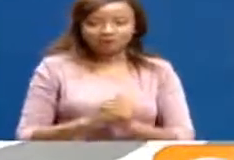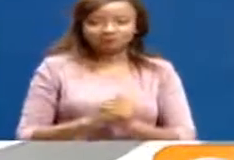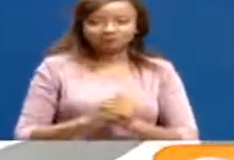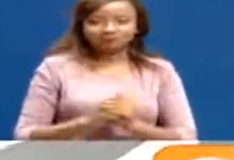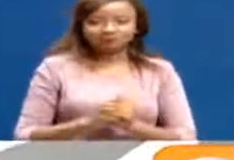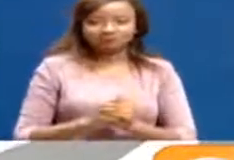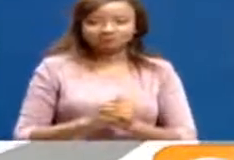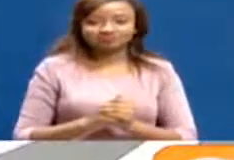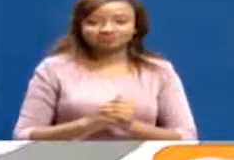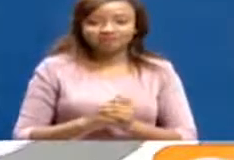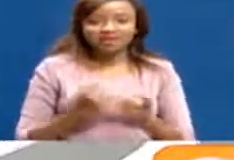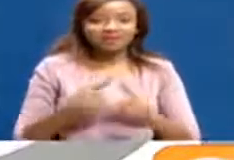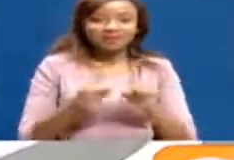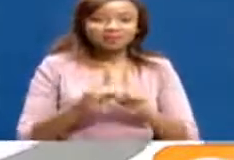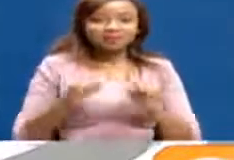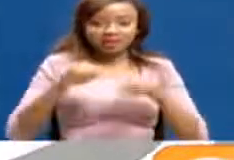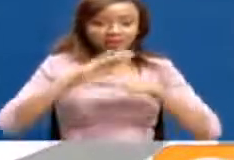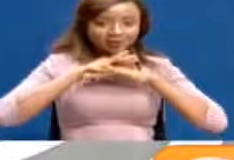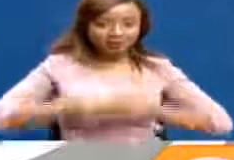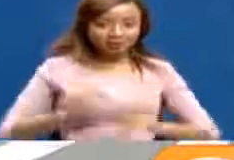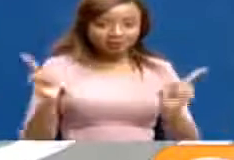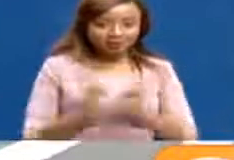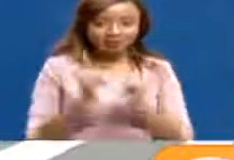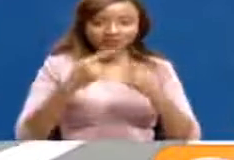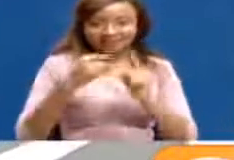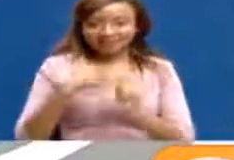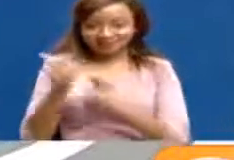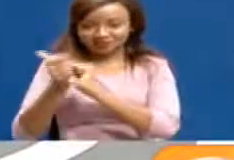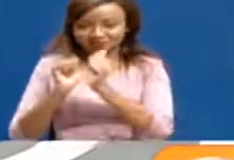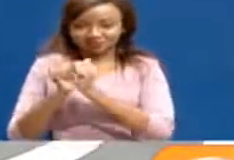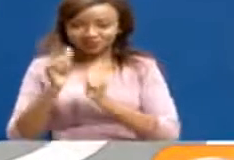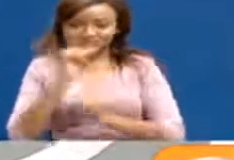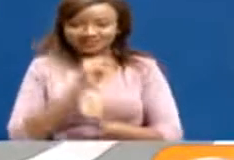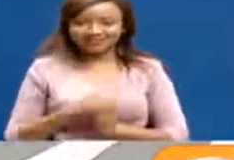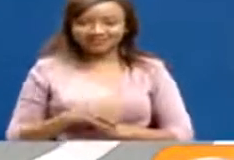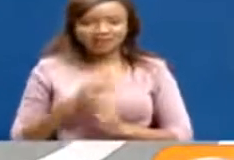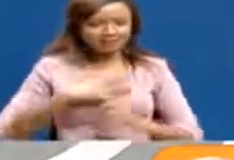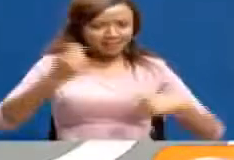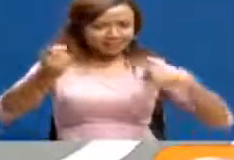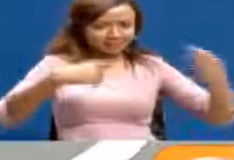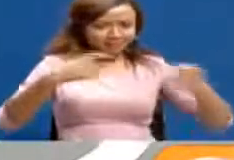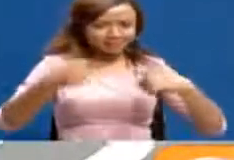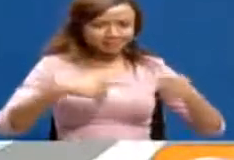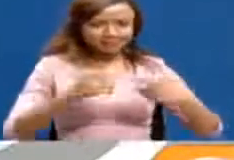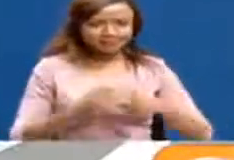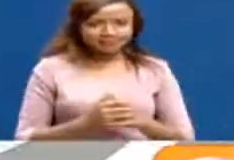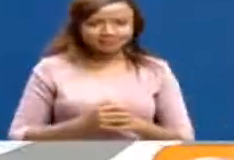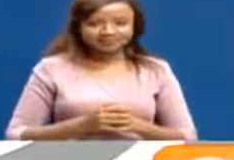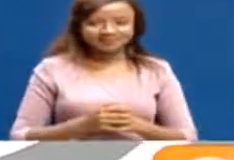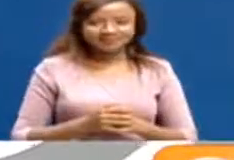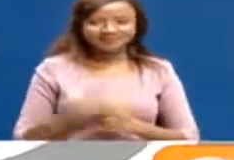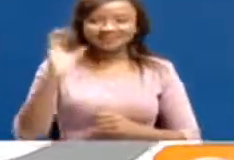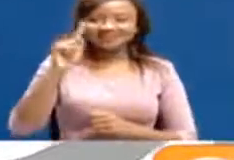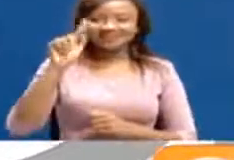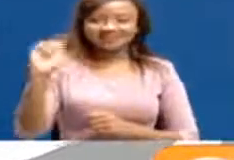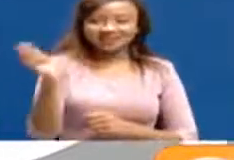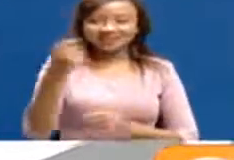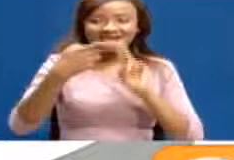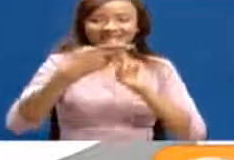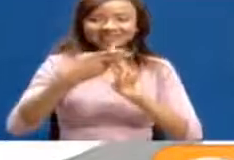coming days. In the meantime, we're going to take a quick break. We still have sports to go. Stay with us. Keep tweeting at Koinanga Jeff, at Citizen TV